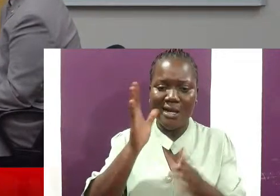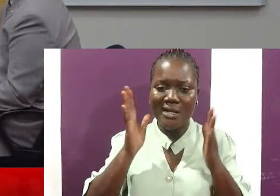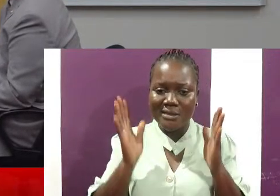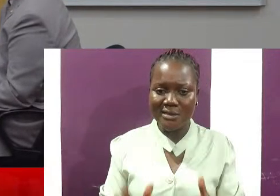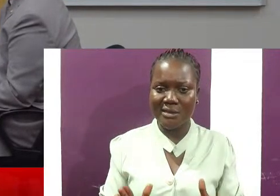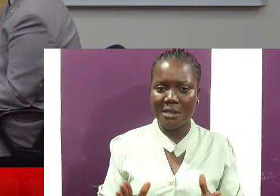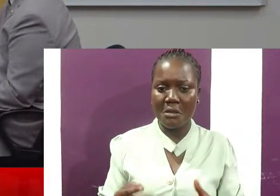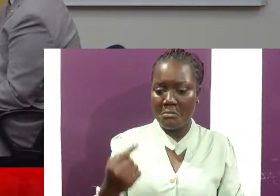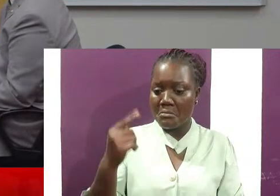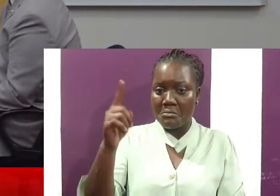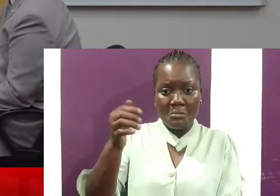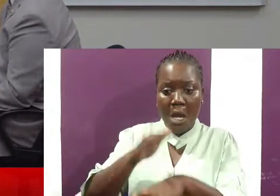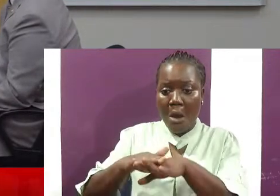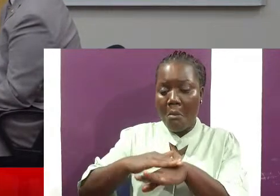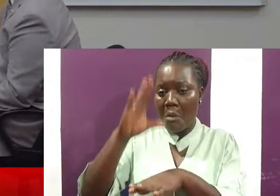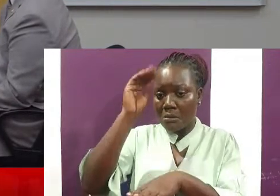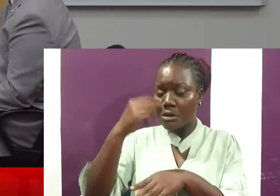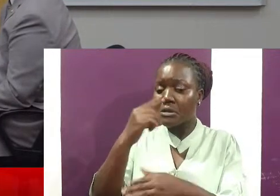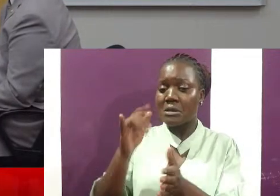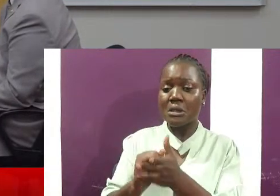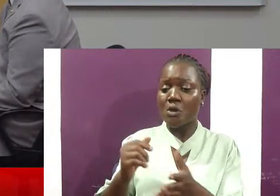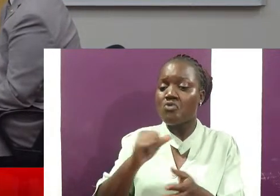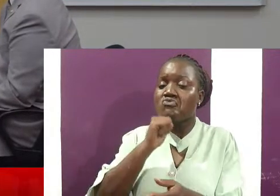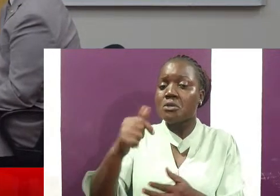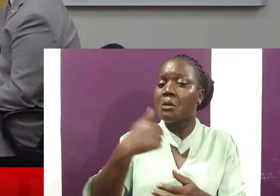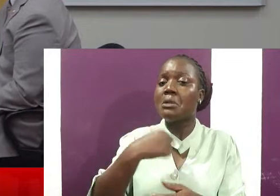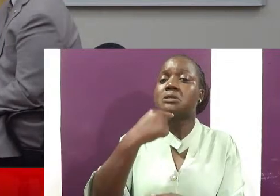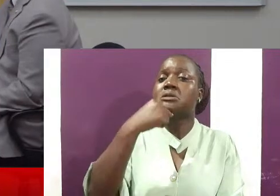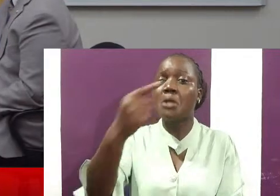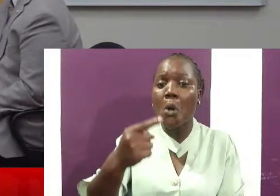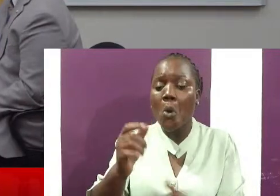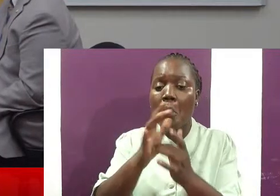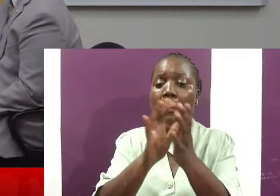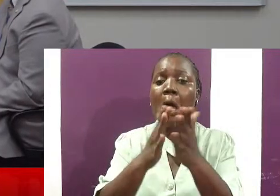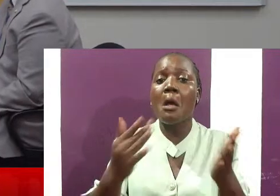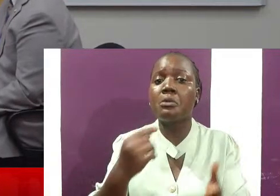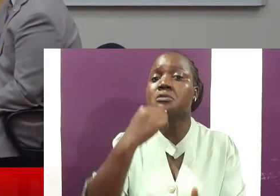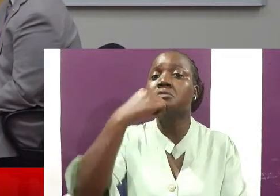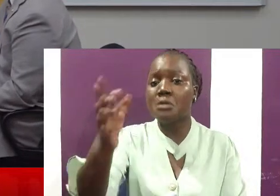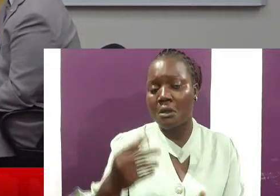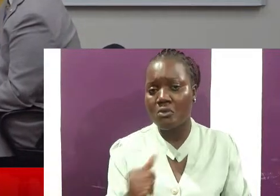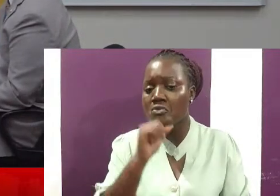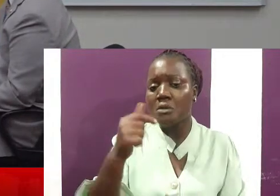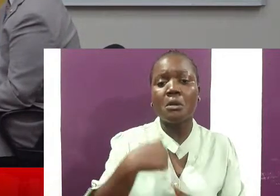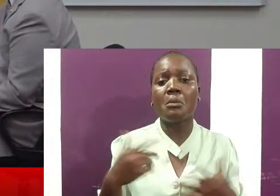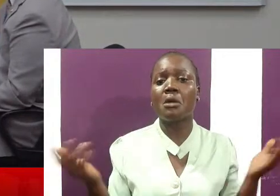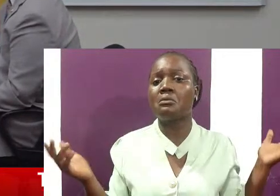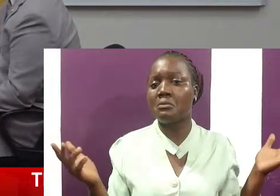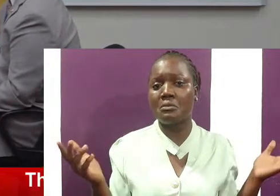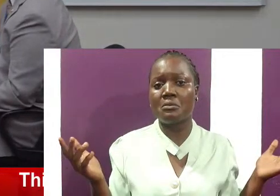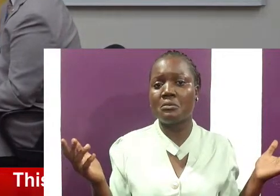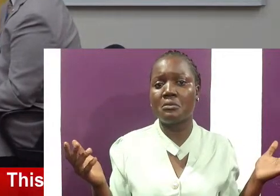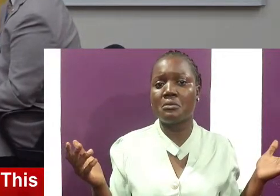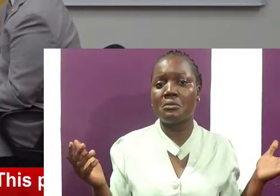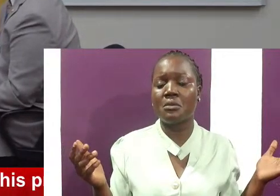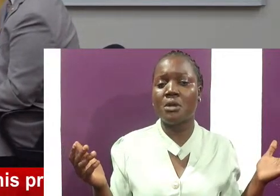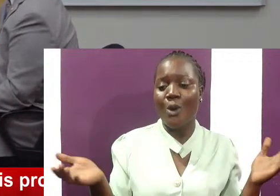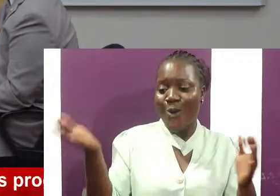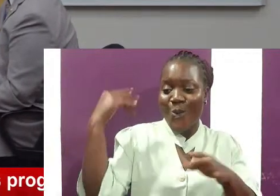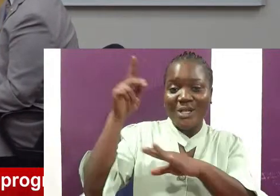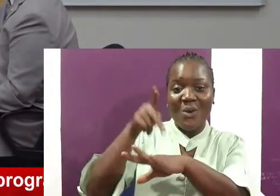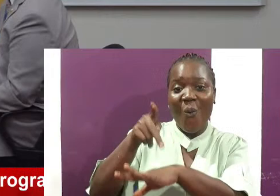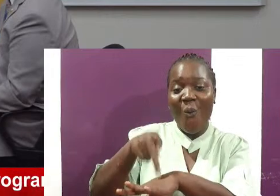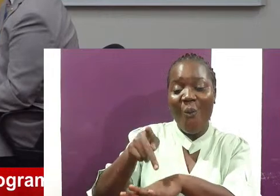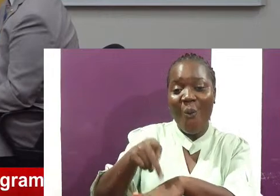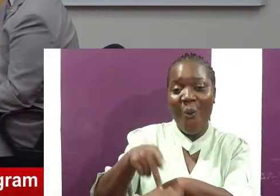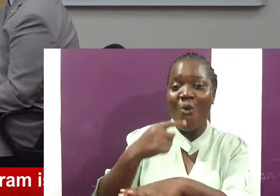says it. And I have to hold to the Bible. And here's the other part with this too. Was Paul doing what he did for the